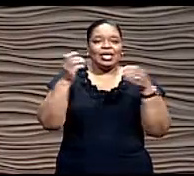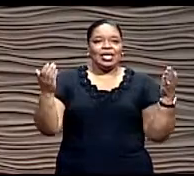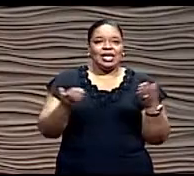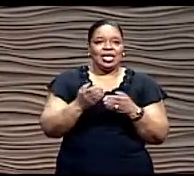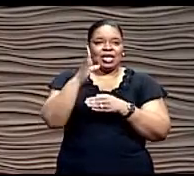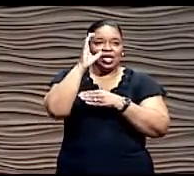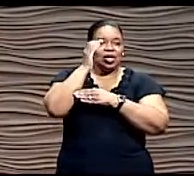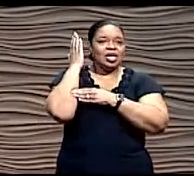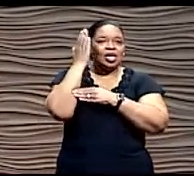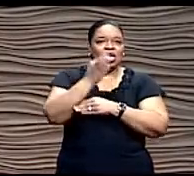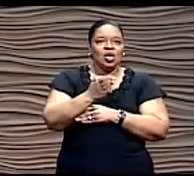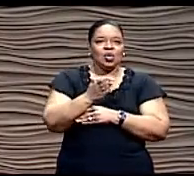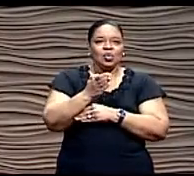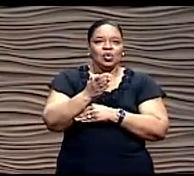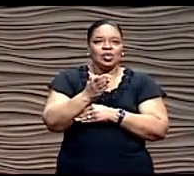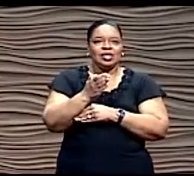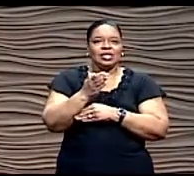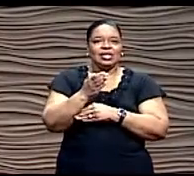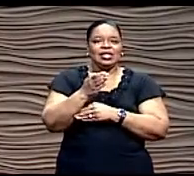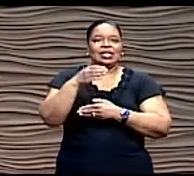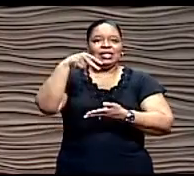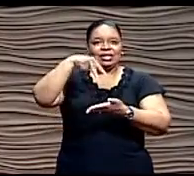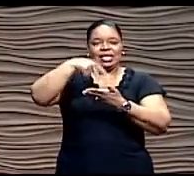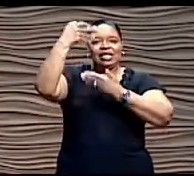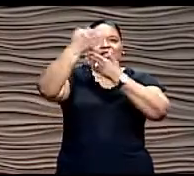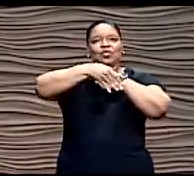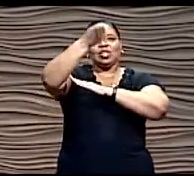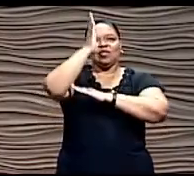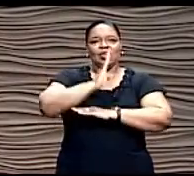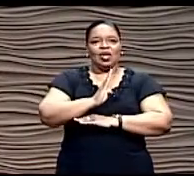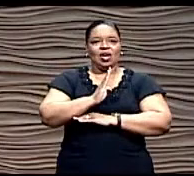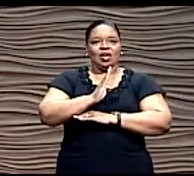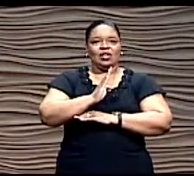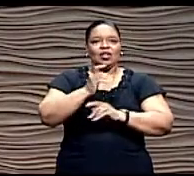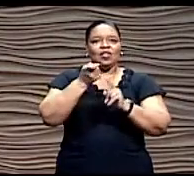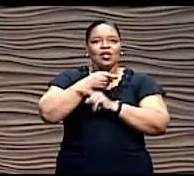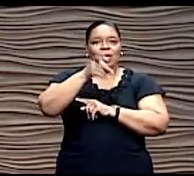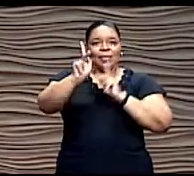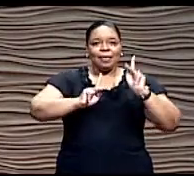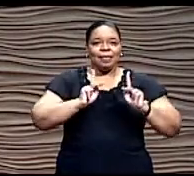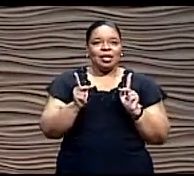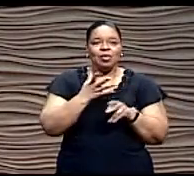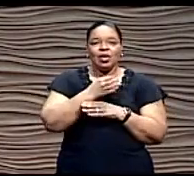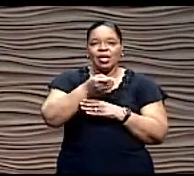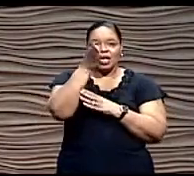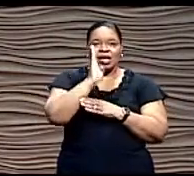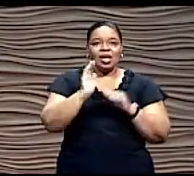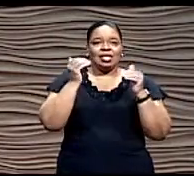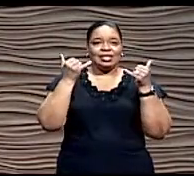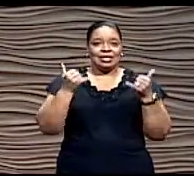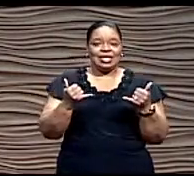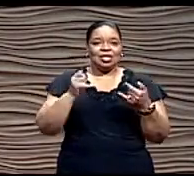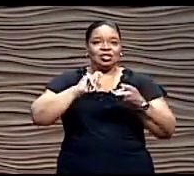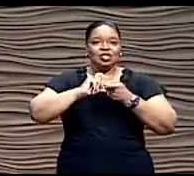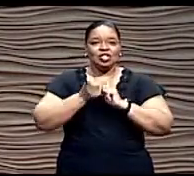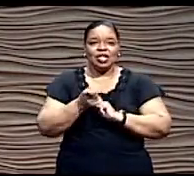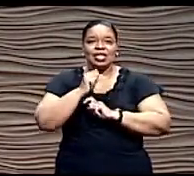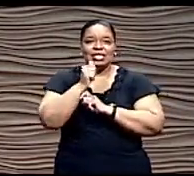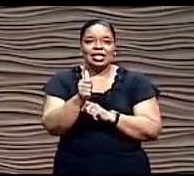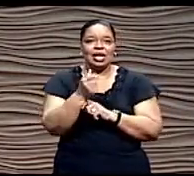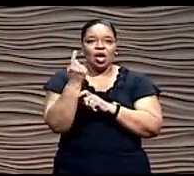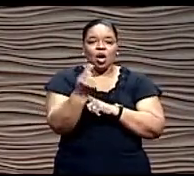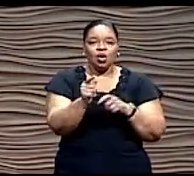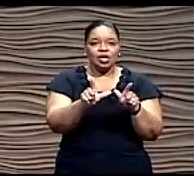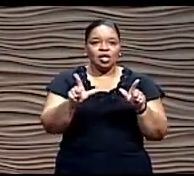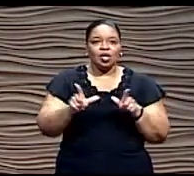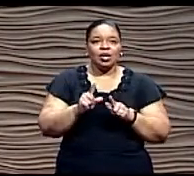would exercise standing before God on behalf of the people. And now God has changed not just his location,